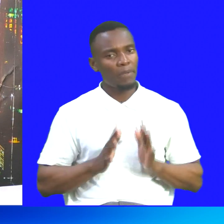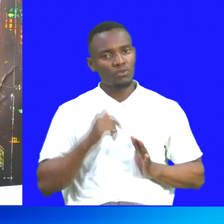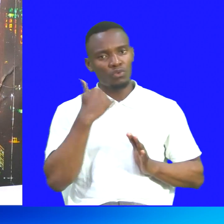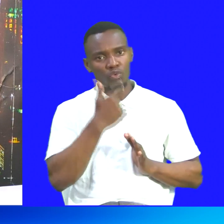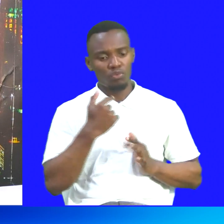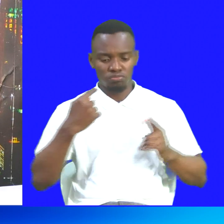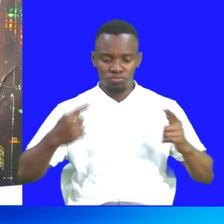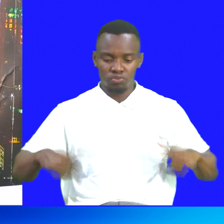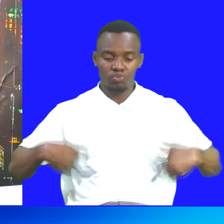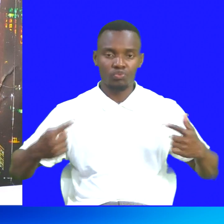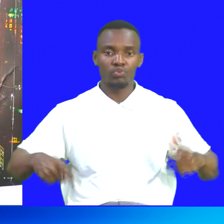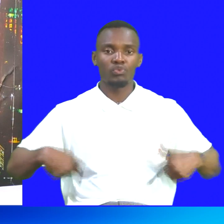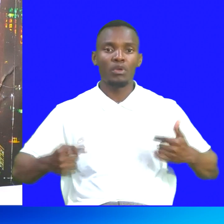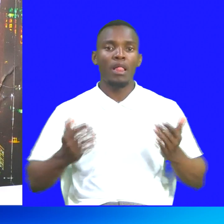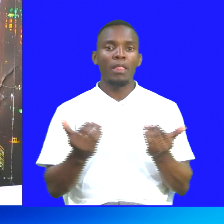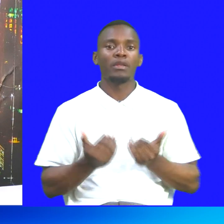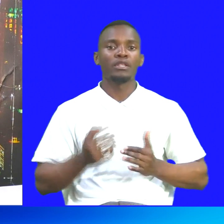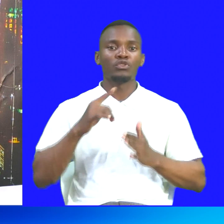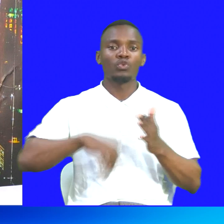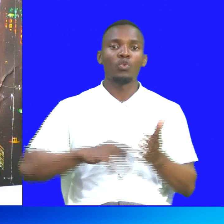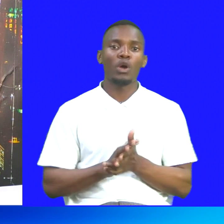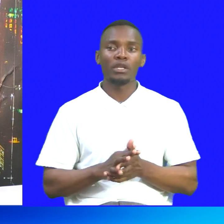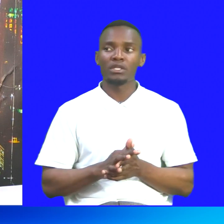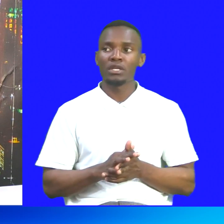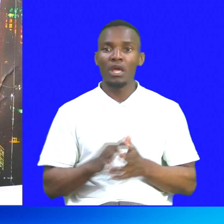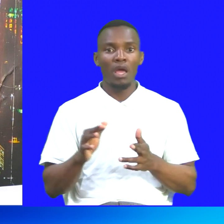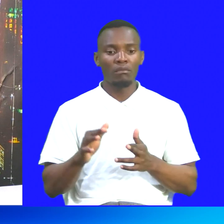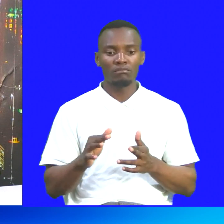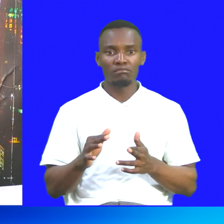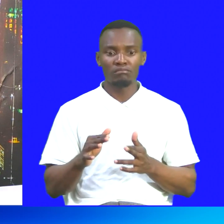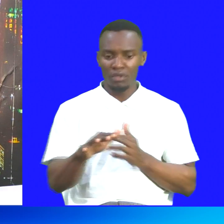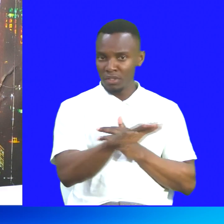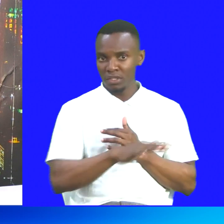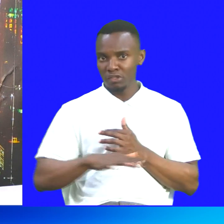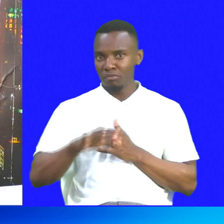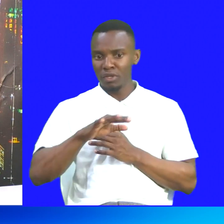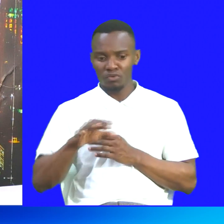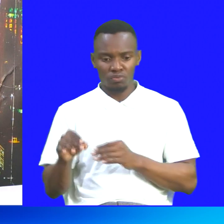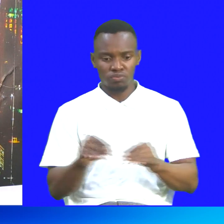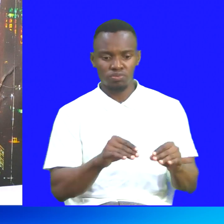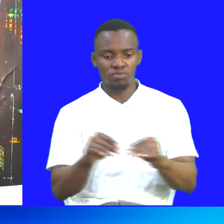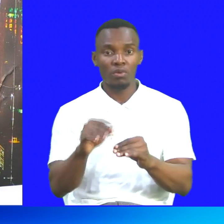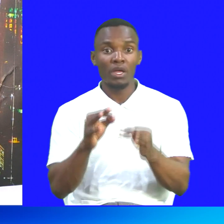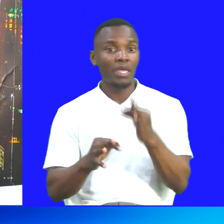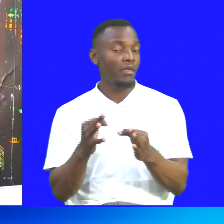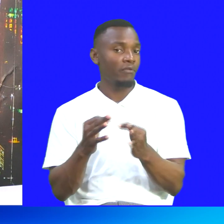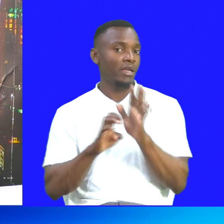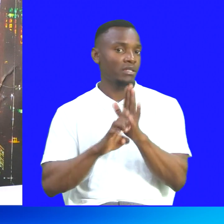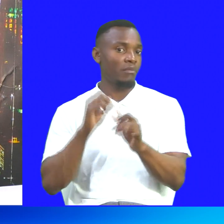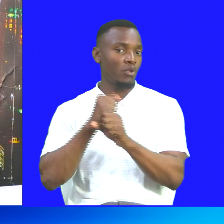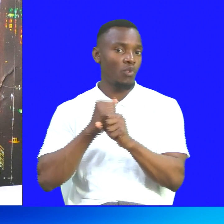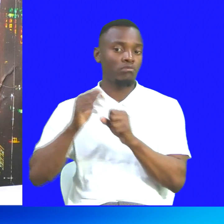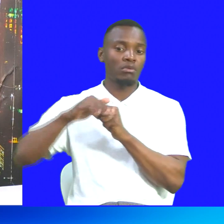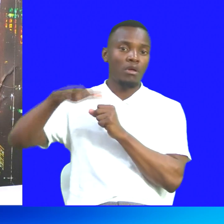wheelchair requires room for mobility. If they work upstairs, the